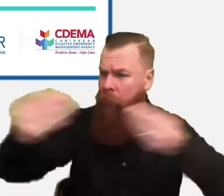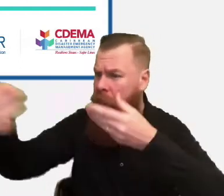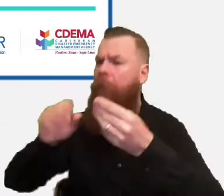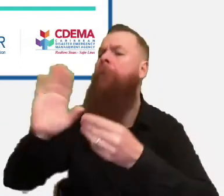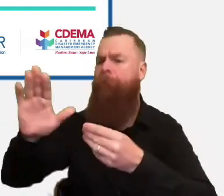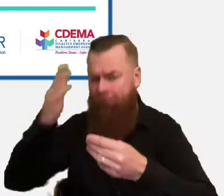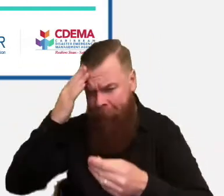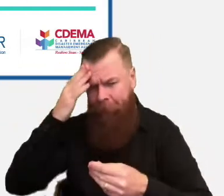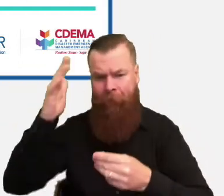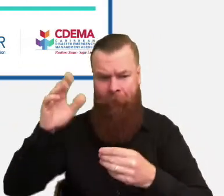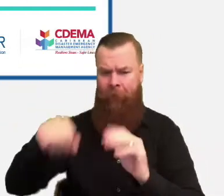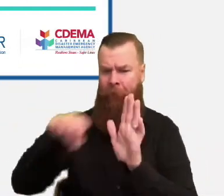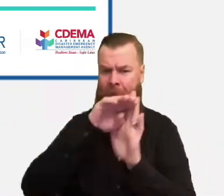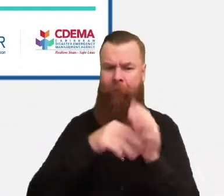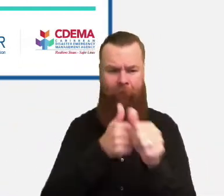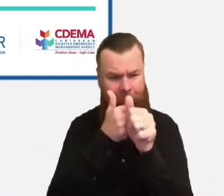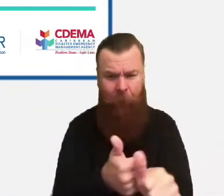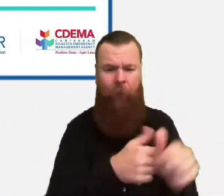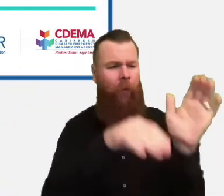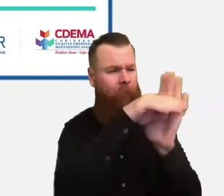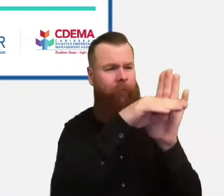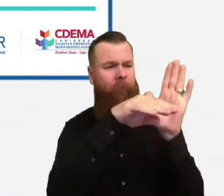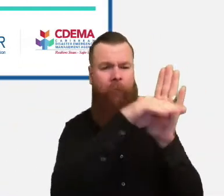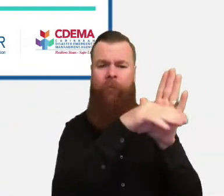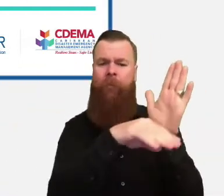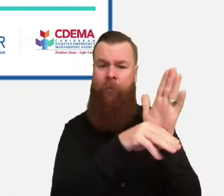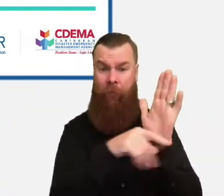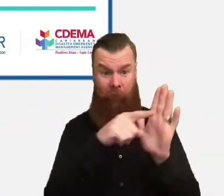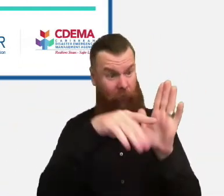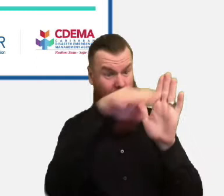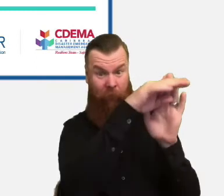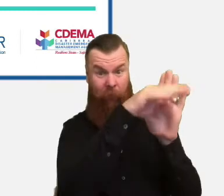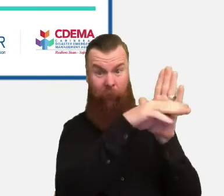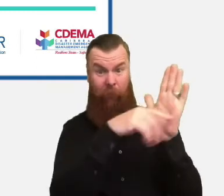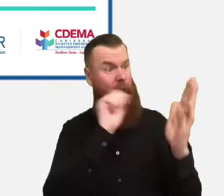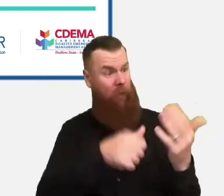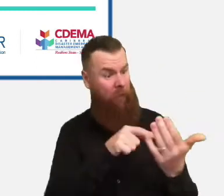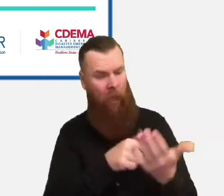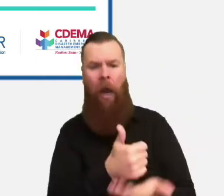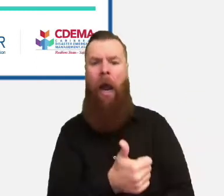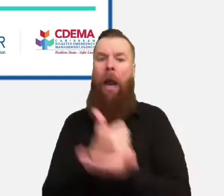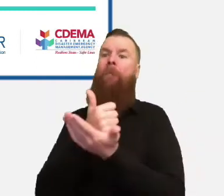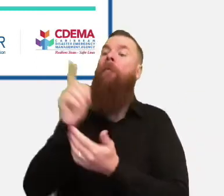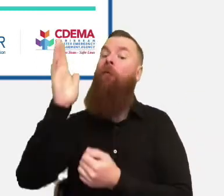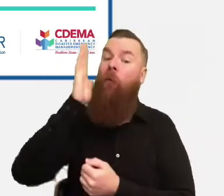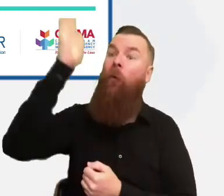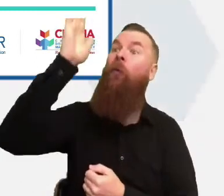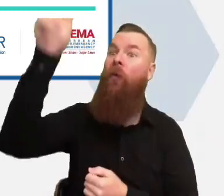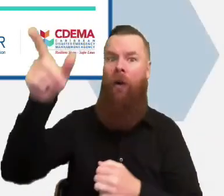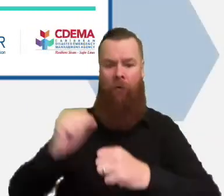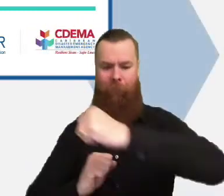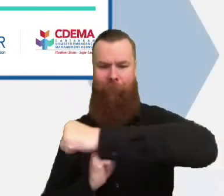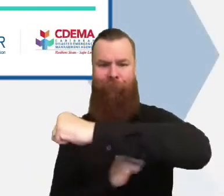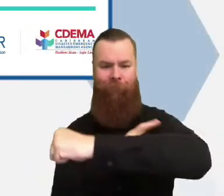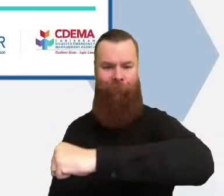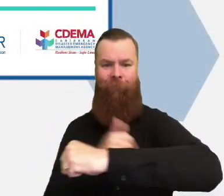form of infrastructure updates, any investments into new infrastructure, so that when the infrastructure update or investment